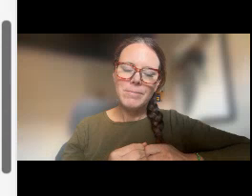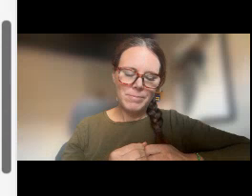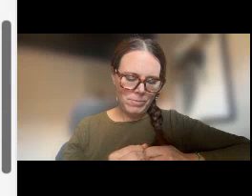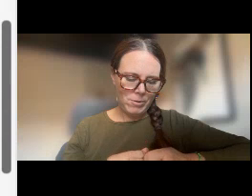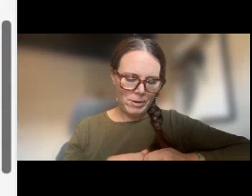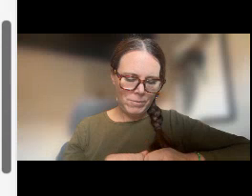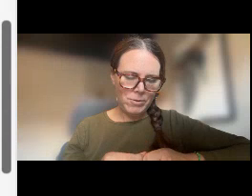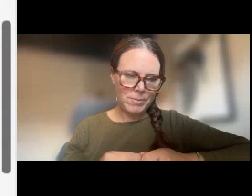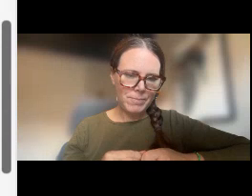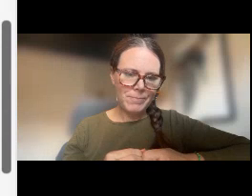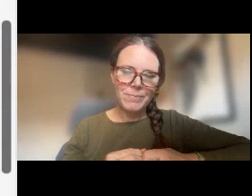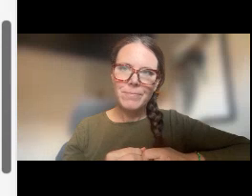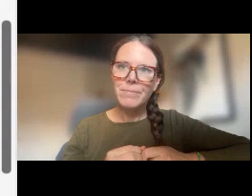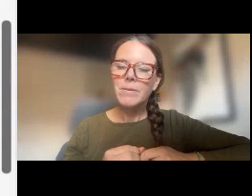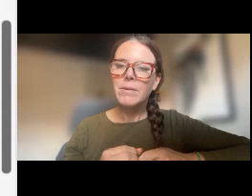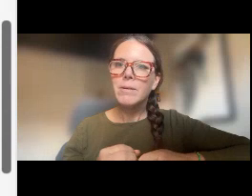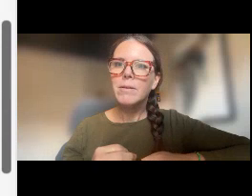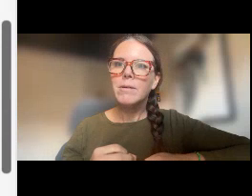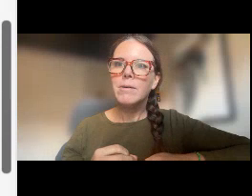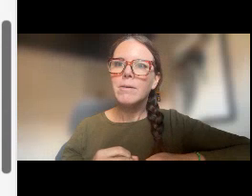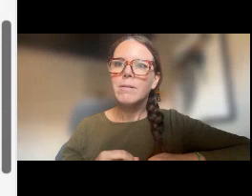All right, we're ready to vote.